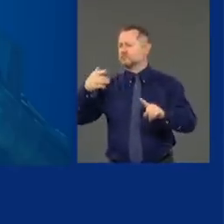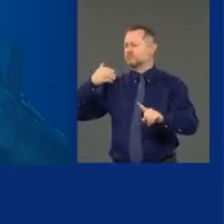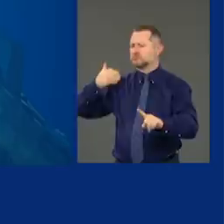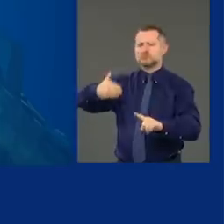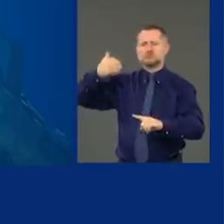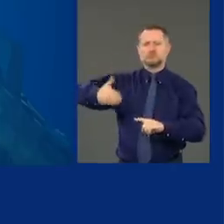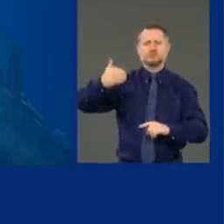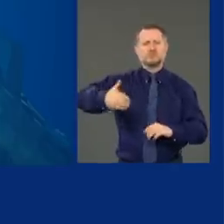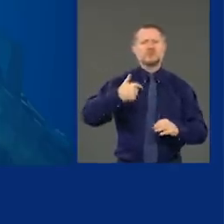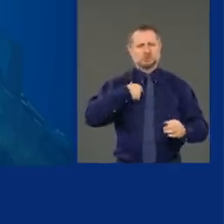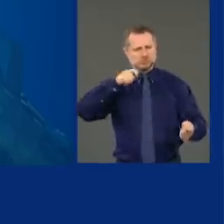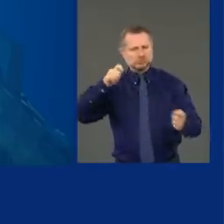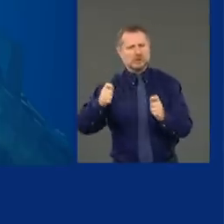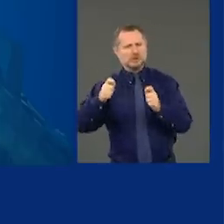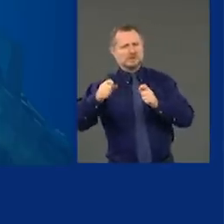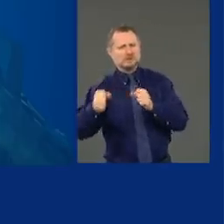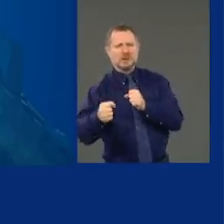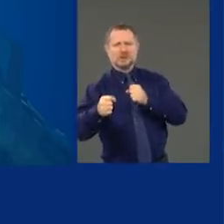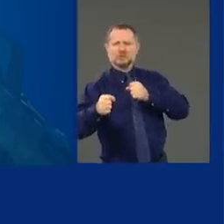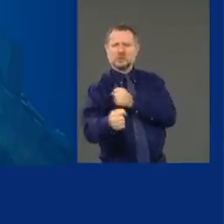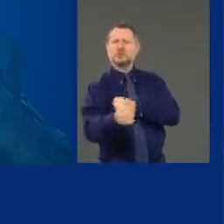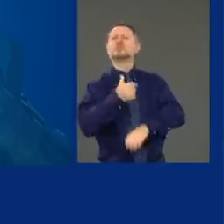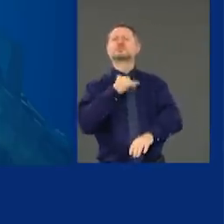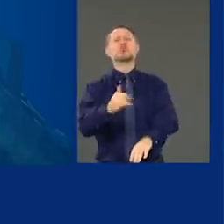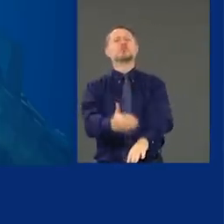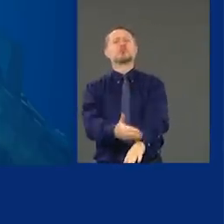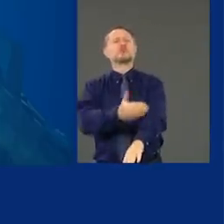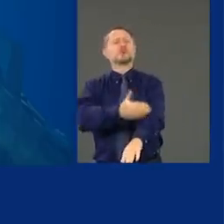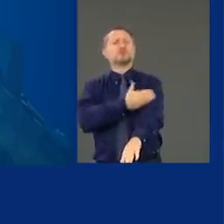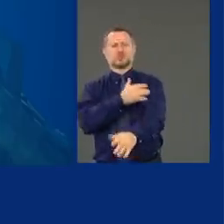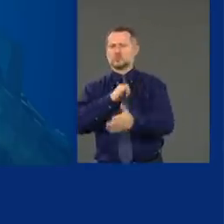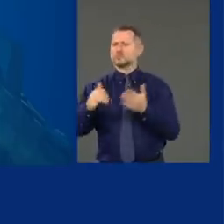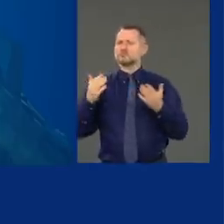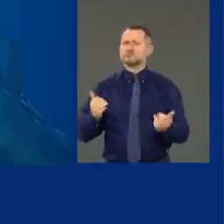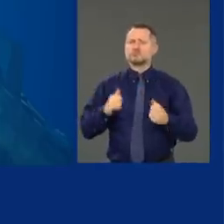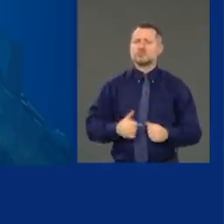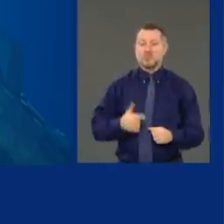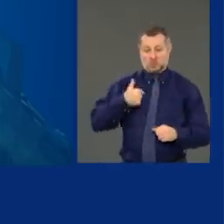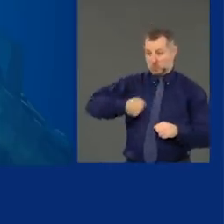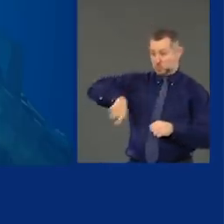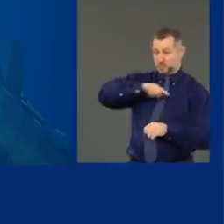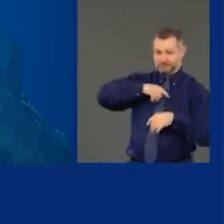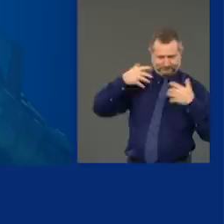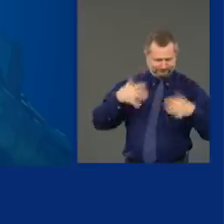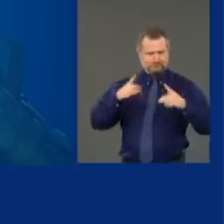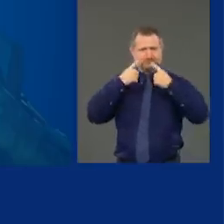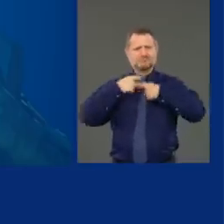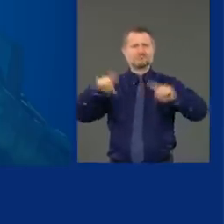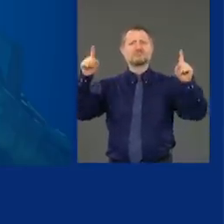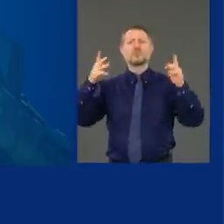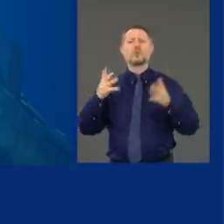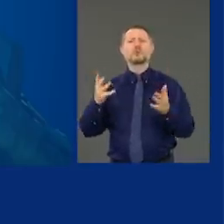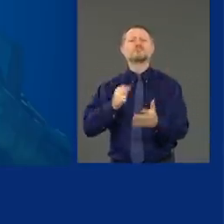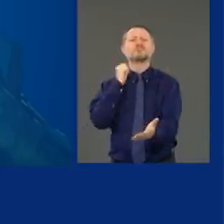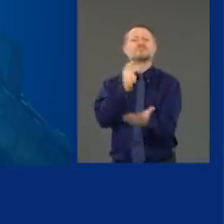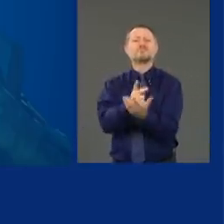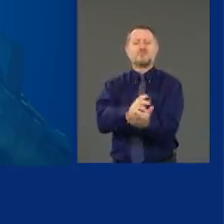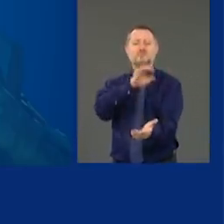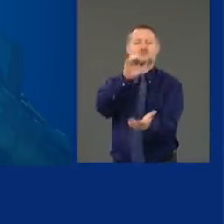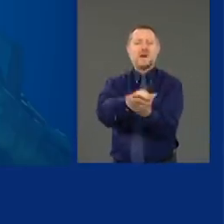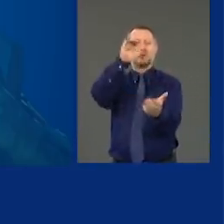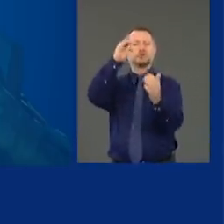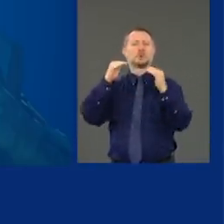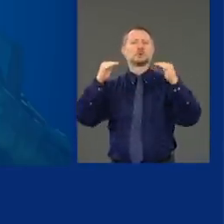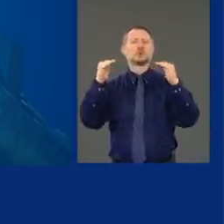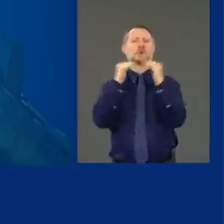Fire. That's New York at its best, leading the way. That's what we did when we passed marriage equality,